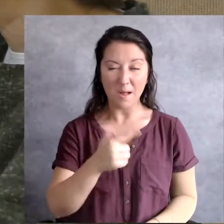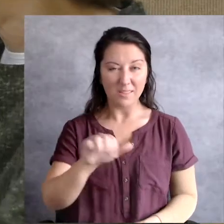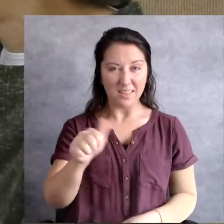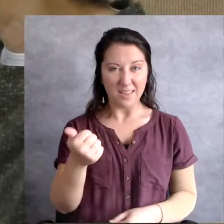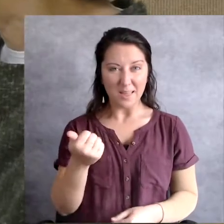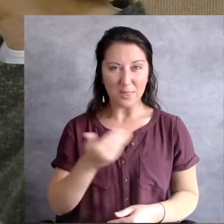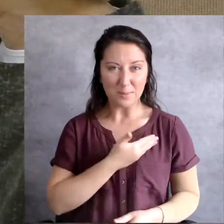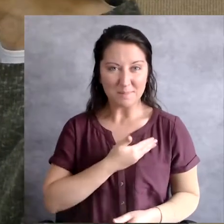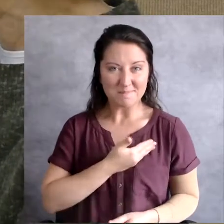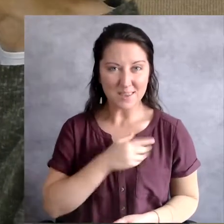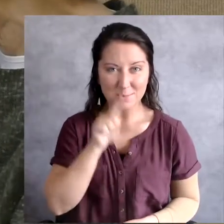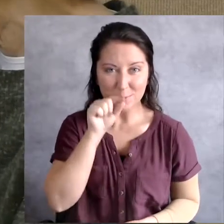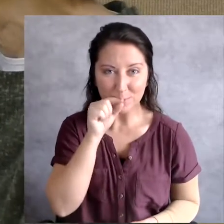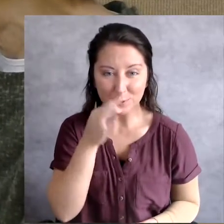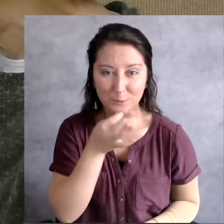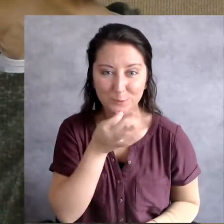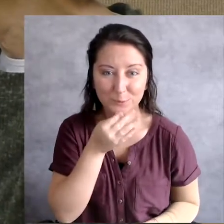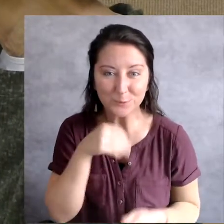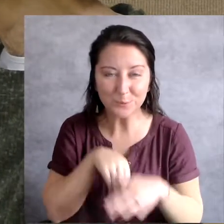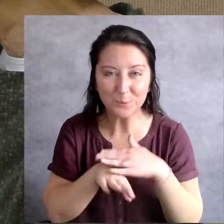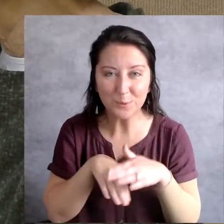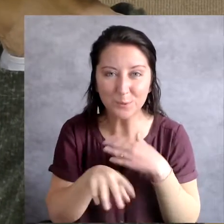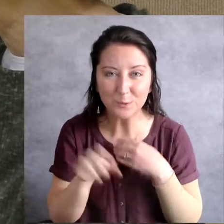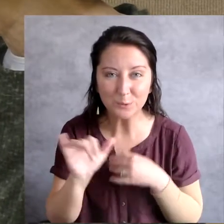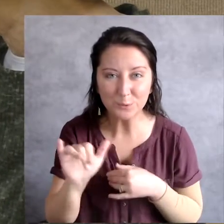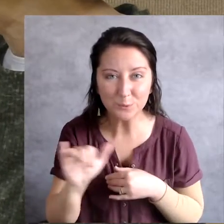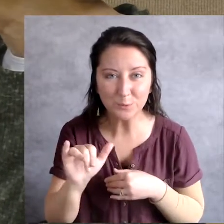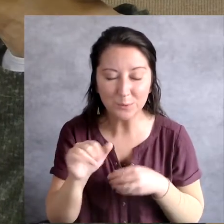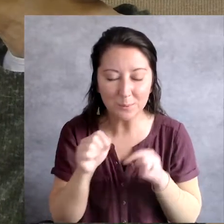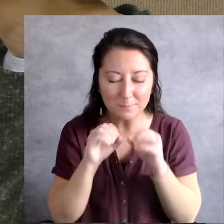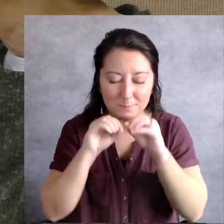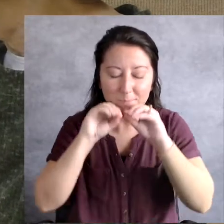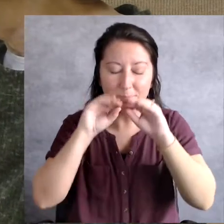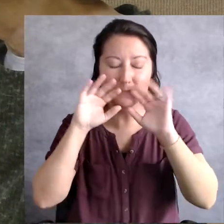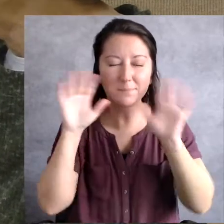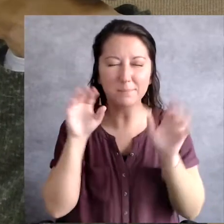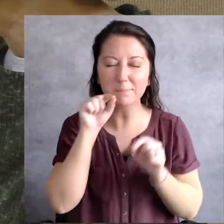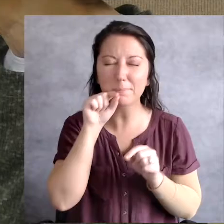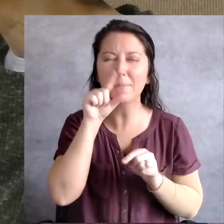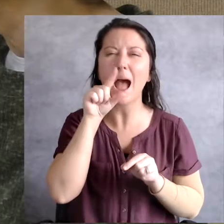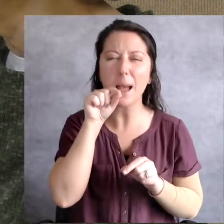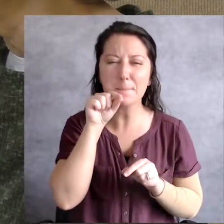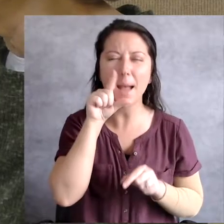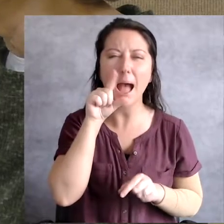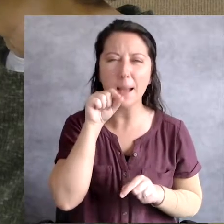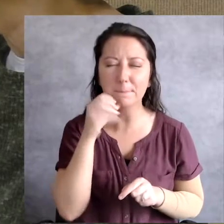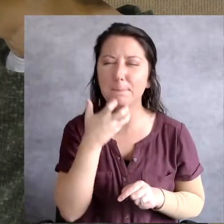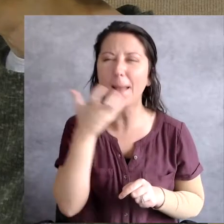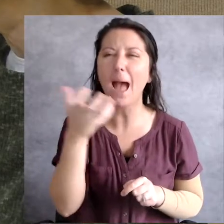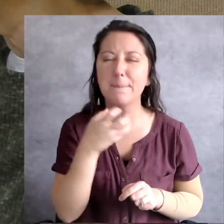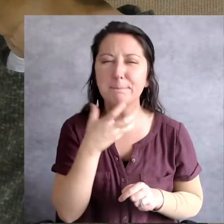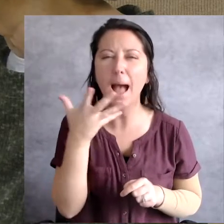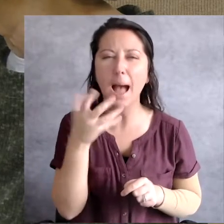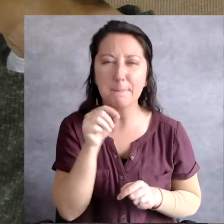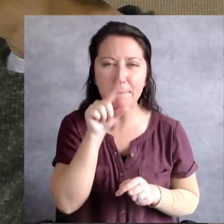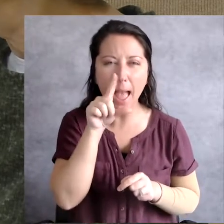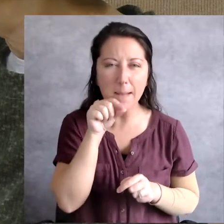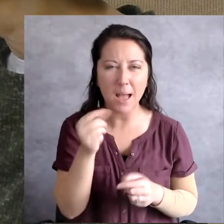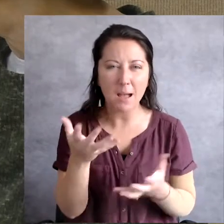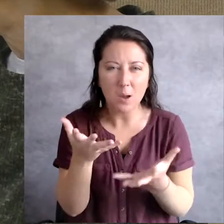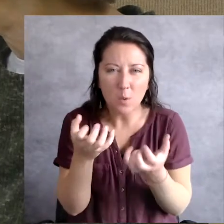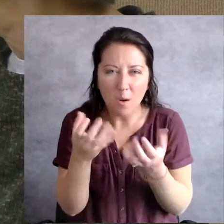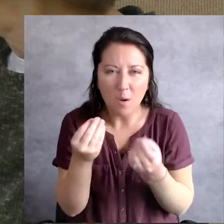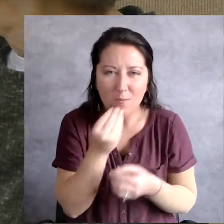All the other babies hatch out. They open their beaks wide and squawk, squawk